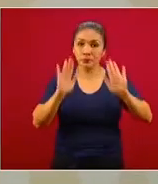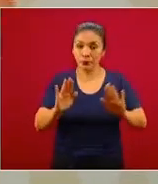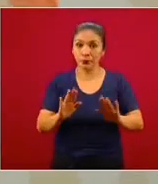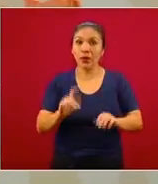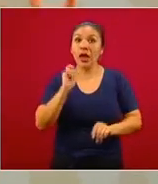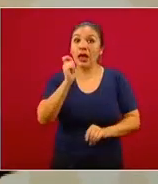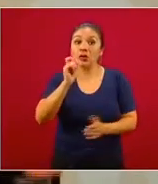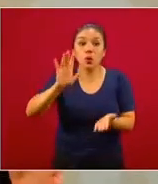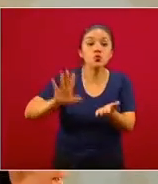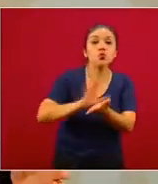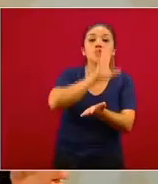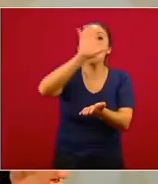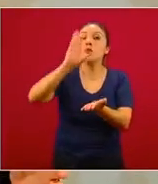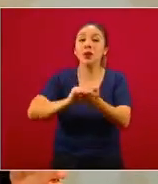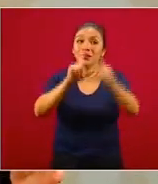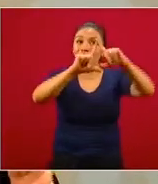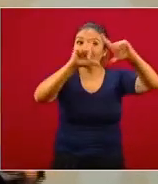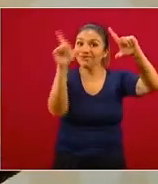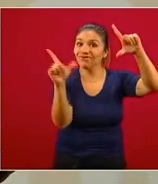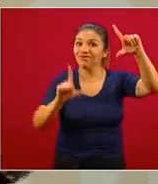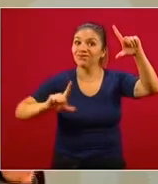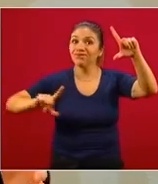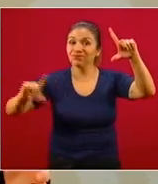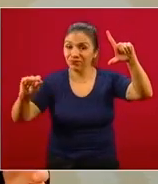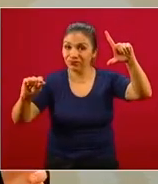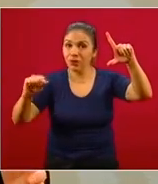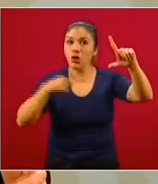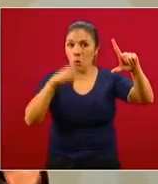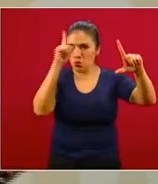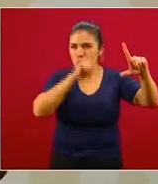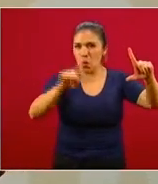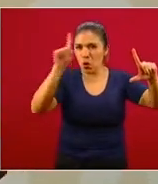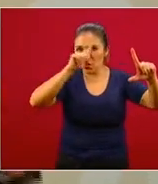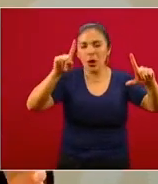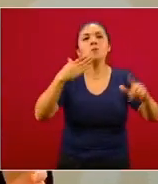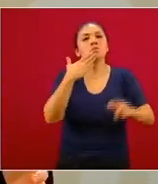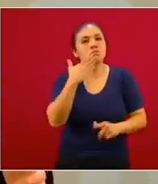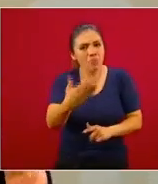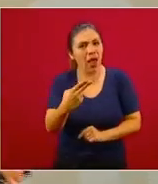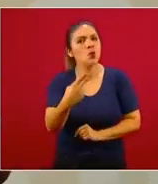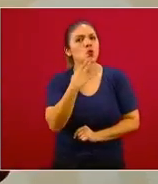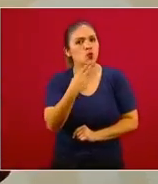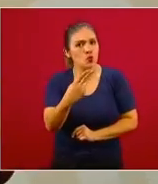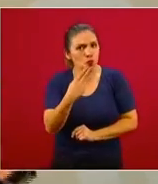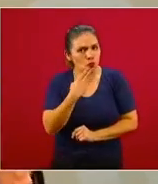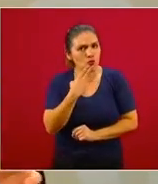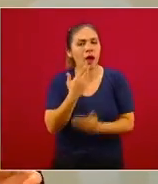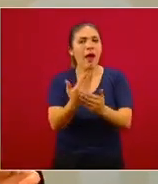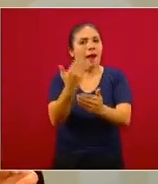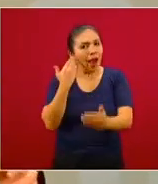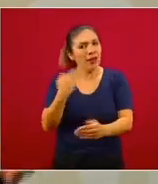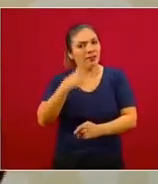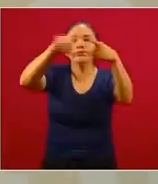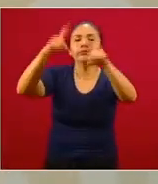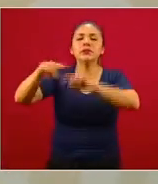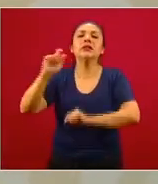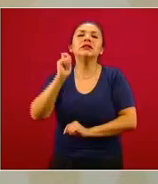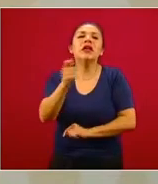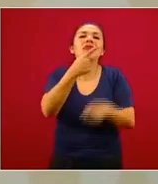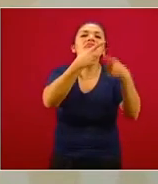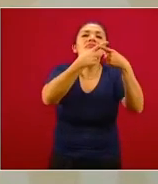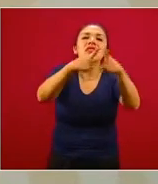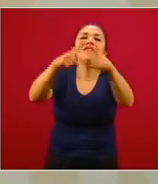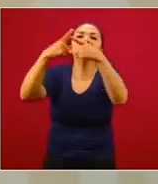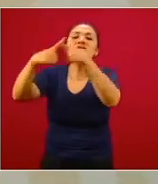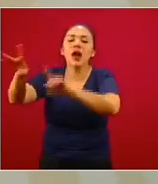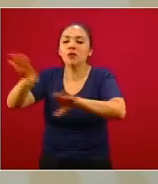are generalizadas generalized national nacionales, measures muy that are very oportunas, timely, muy very útiles, useful, muy very efectivas effective para hacer